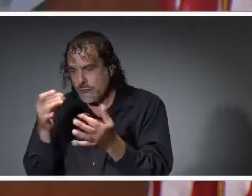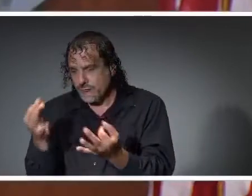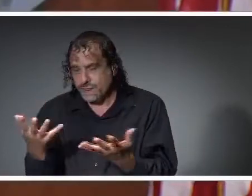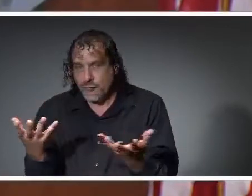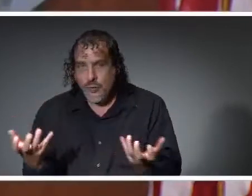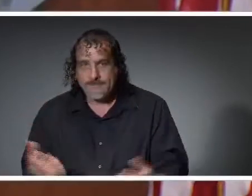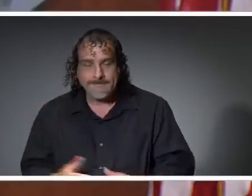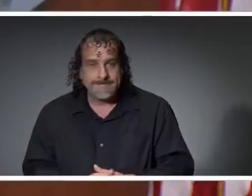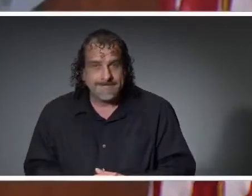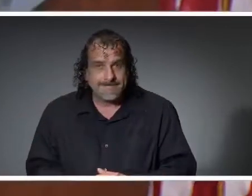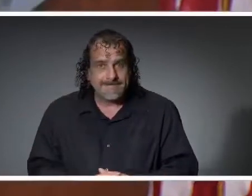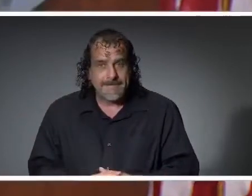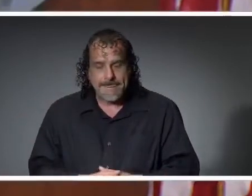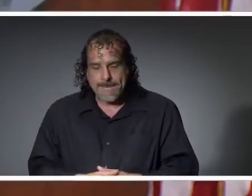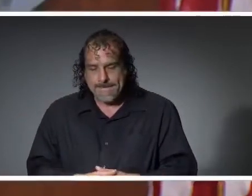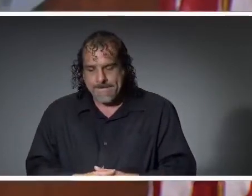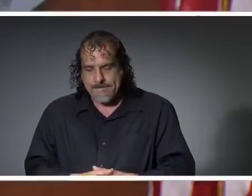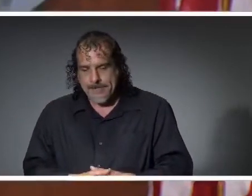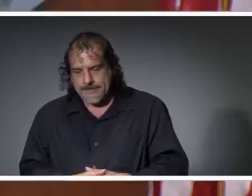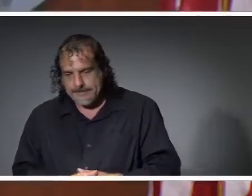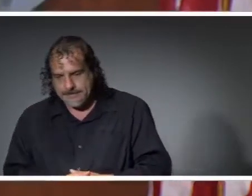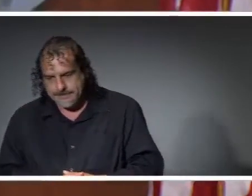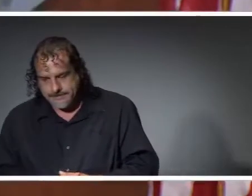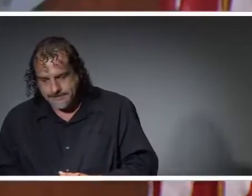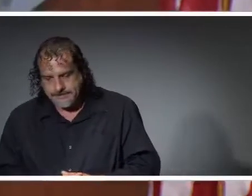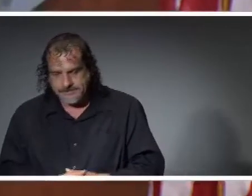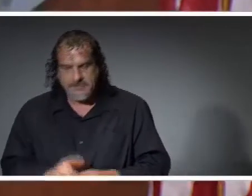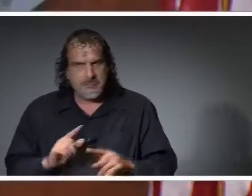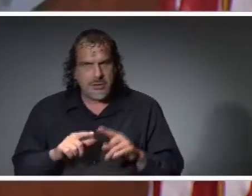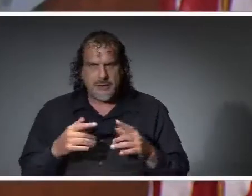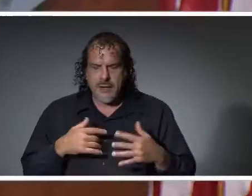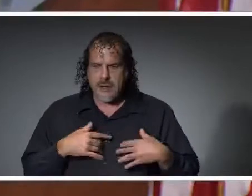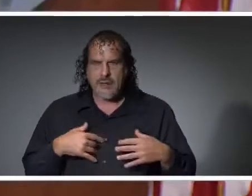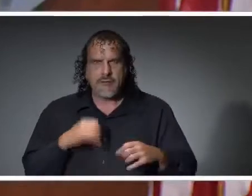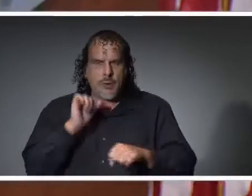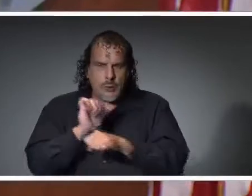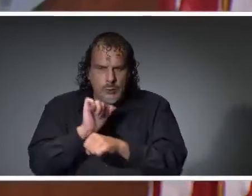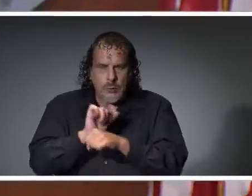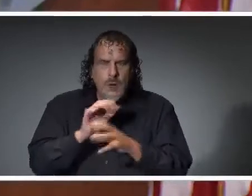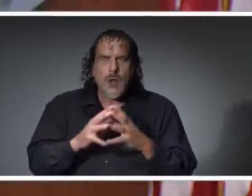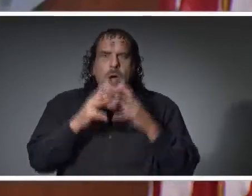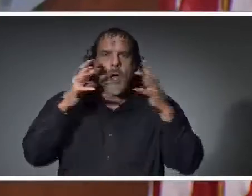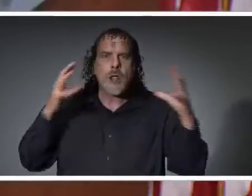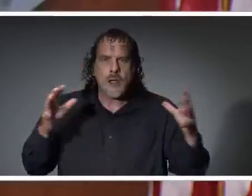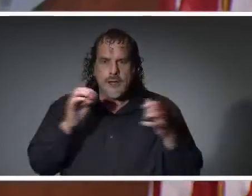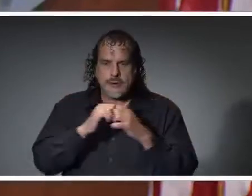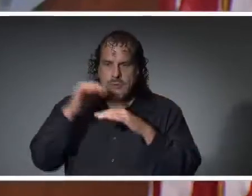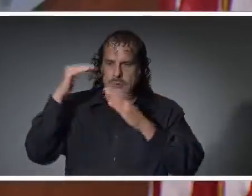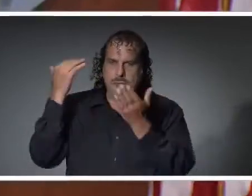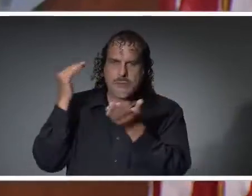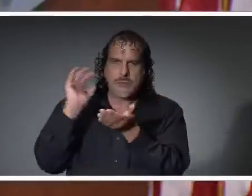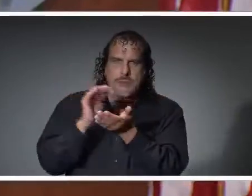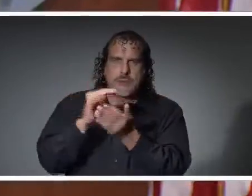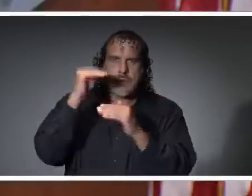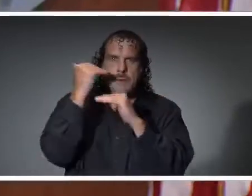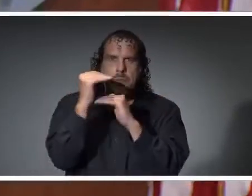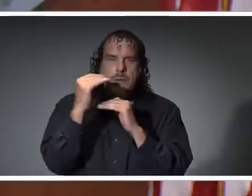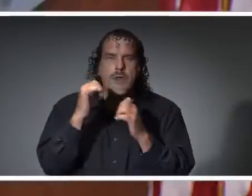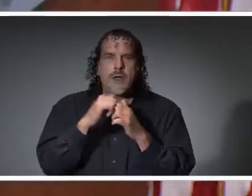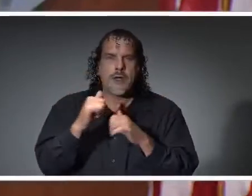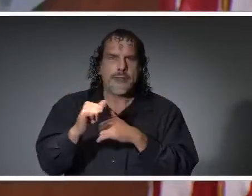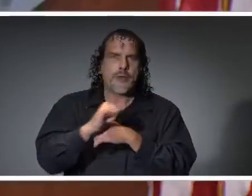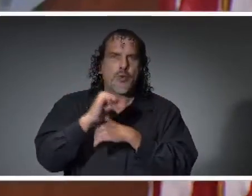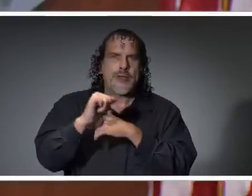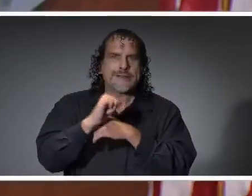attend. But there has been a lot of effort put in to mitigate and to minimize those risks, and